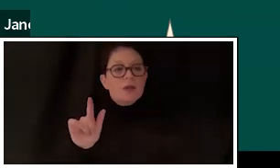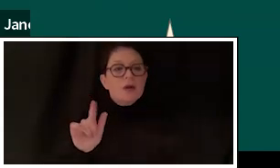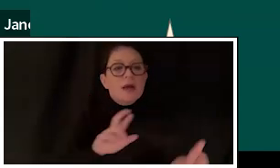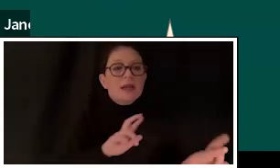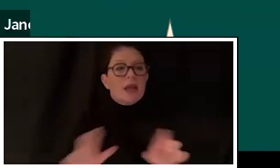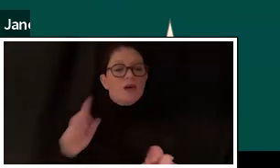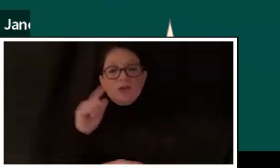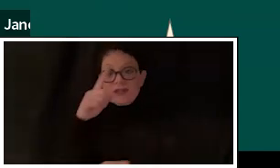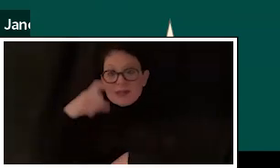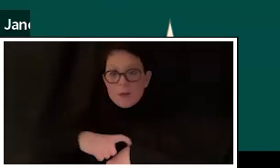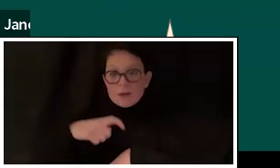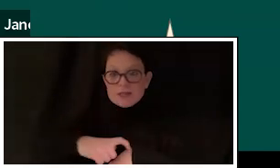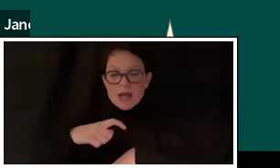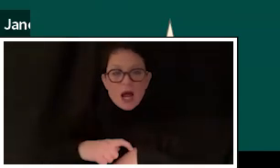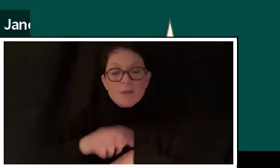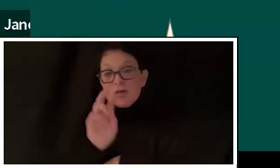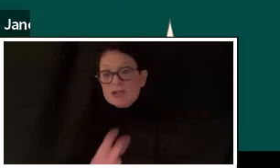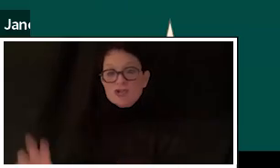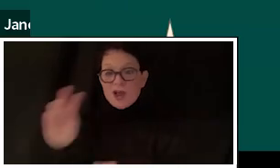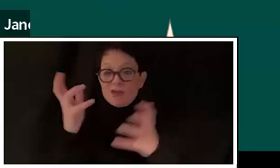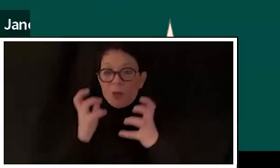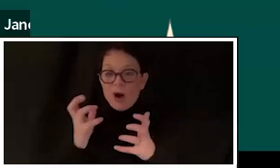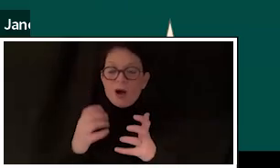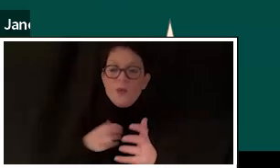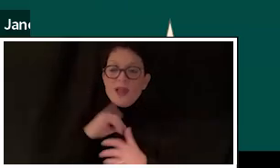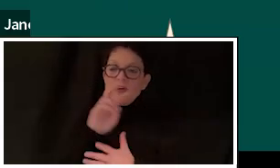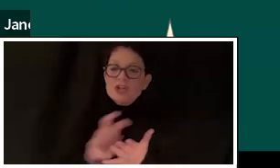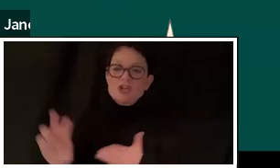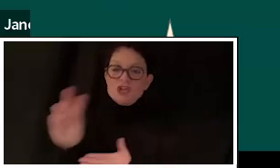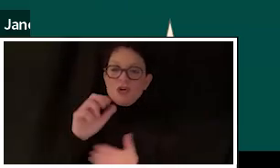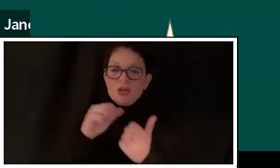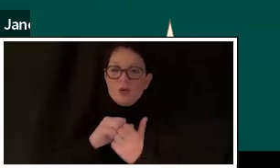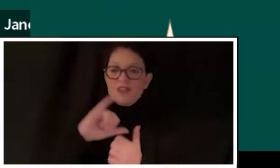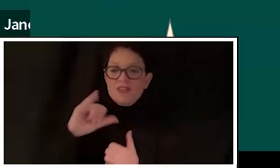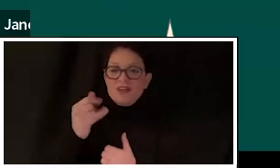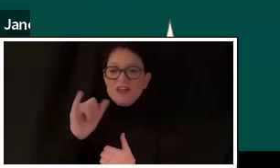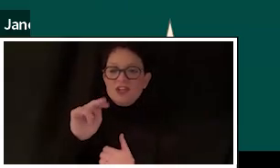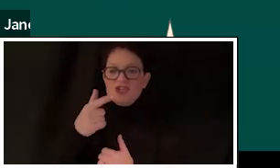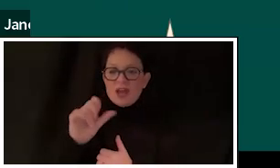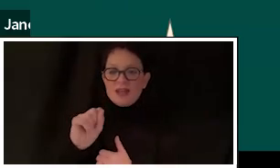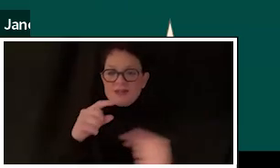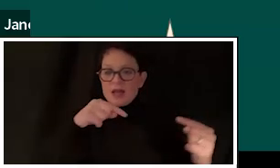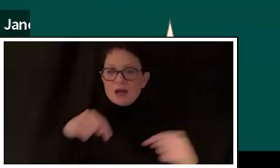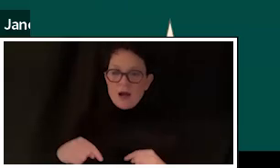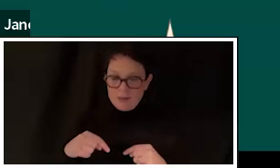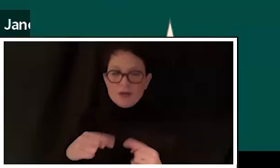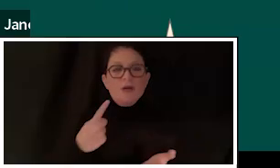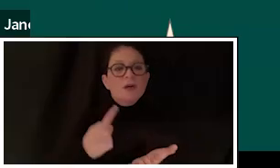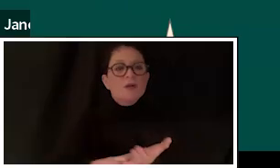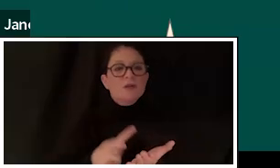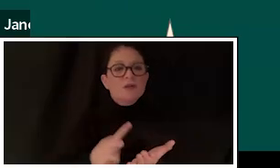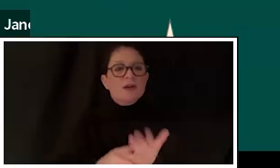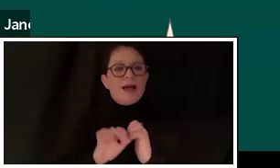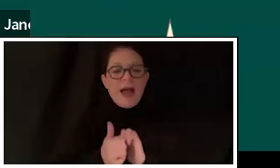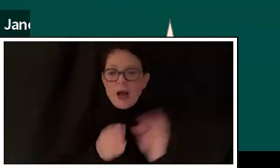ready for those summer months. If you want to do some traveling, we've got Journey with Jennings coming to talk to us about